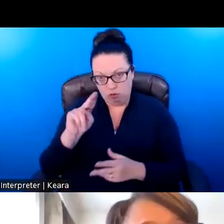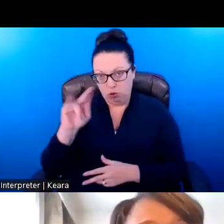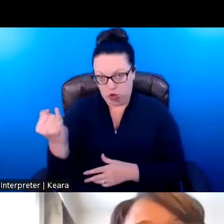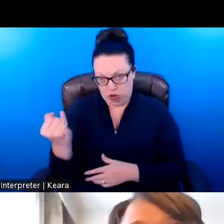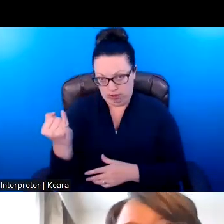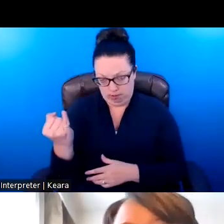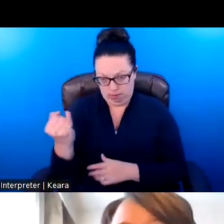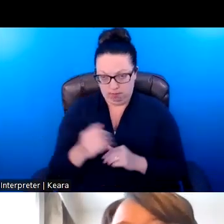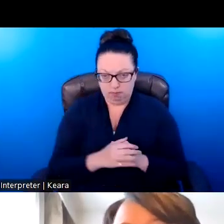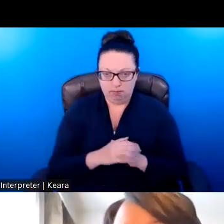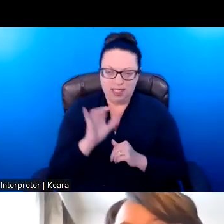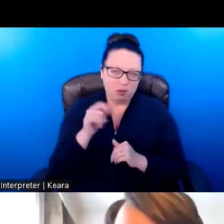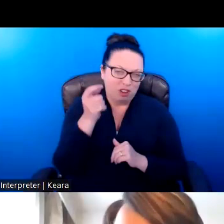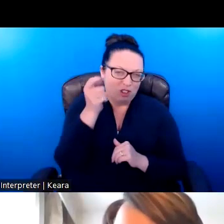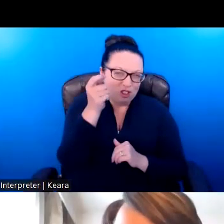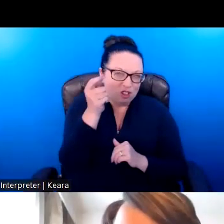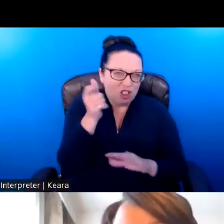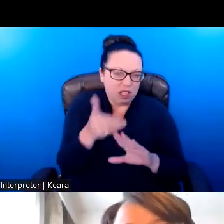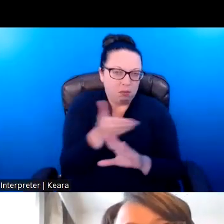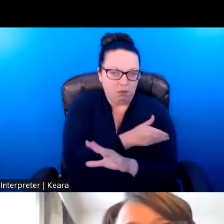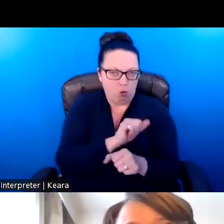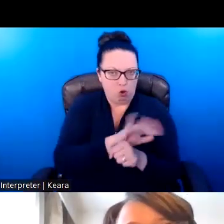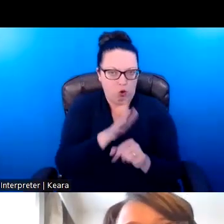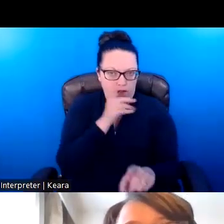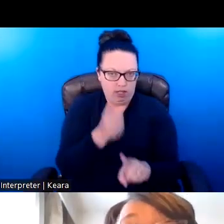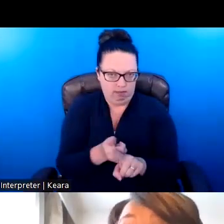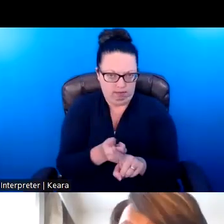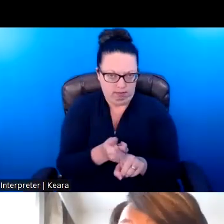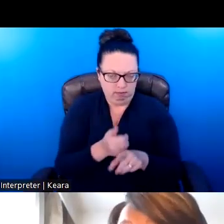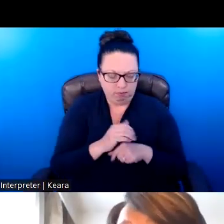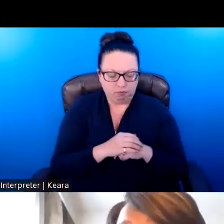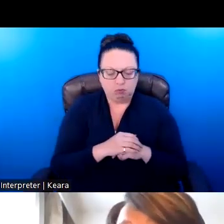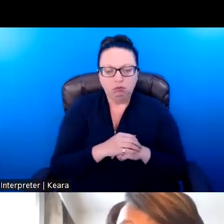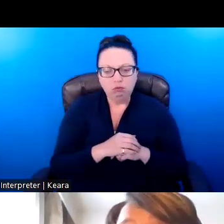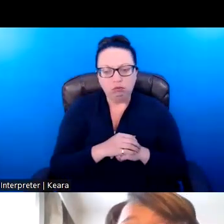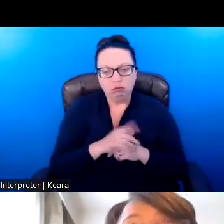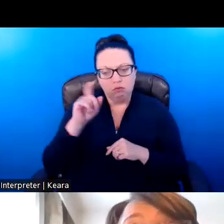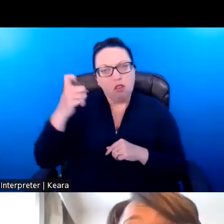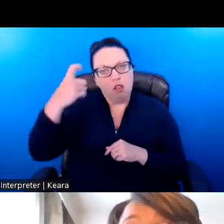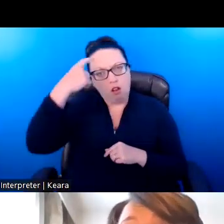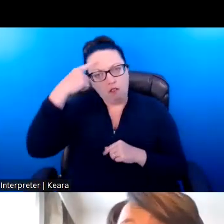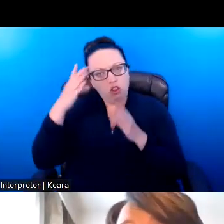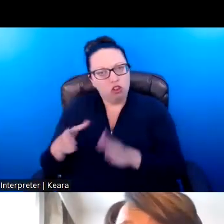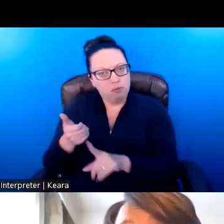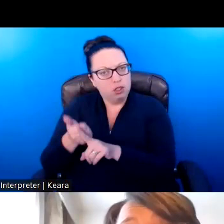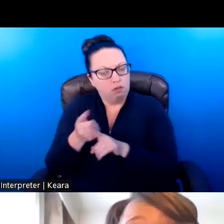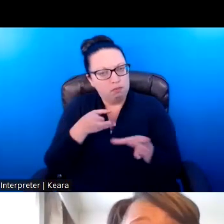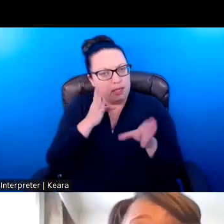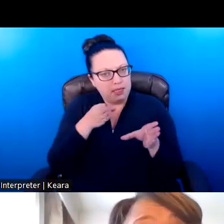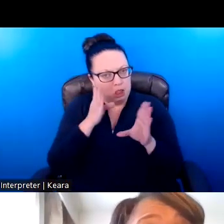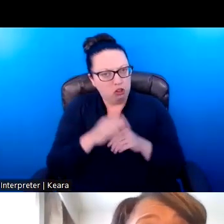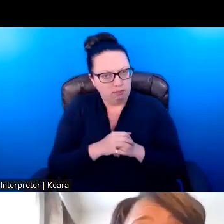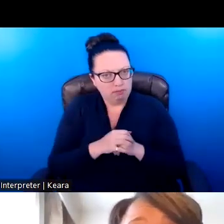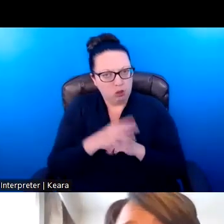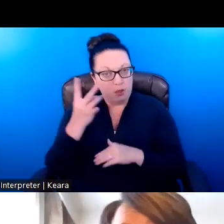was just before the pandemic hit. And he took it seriously. So within 7 days, I